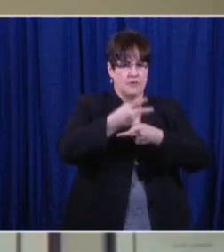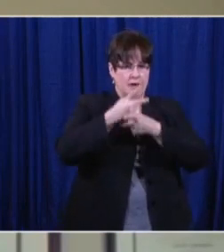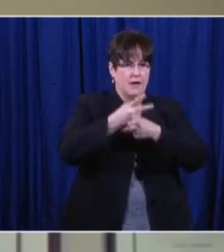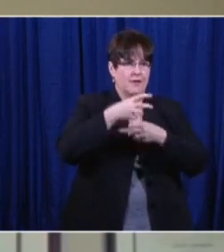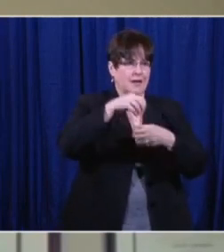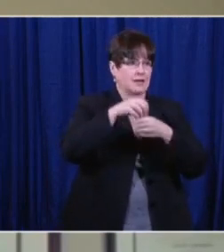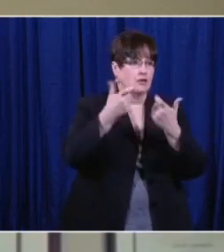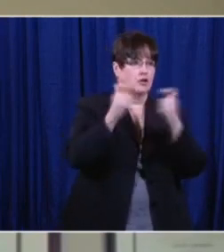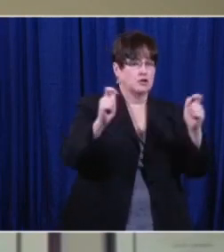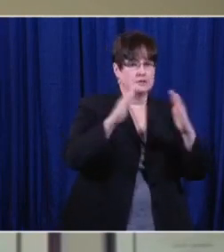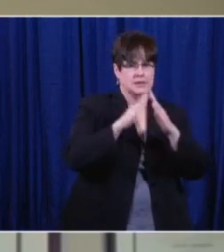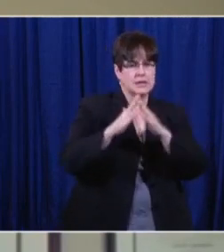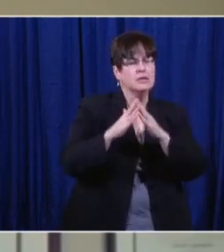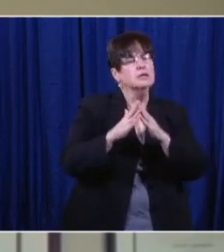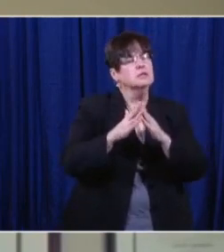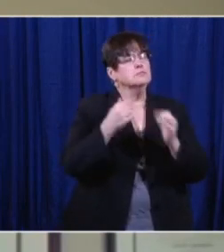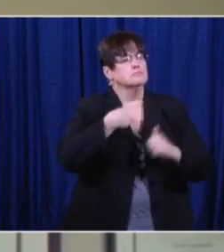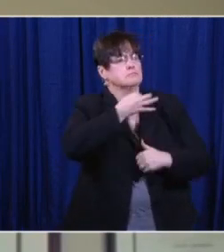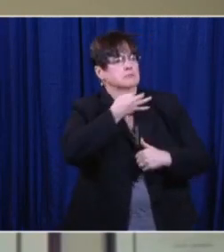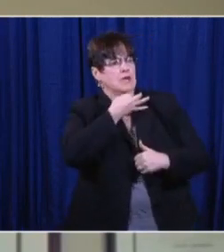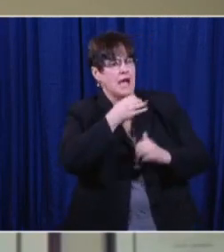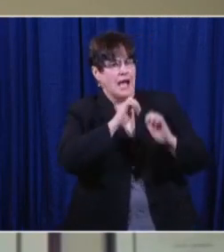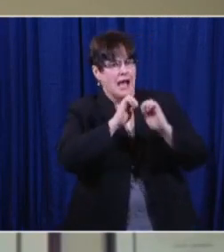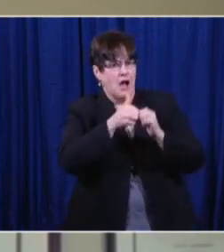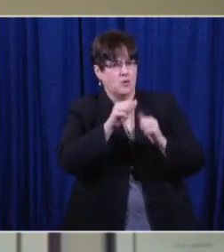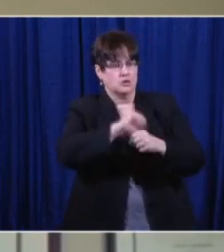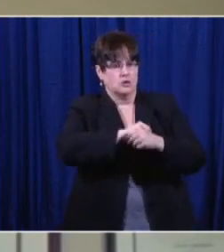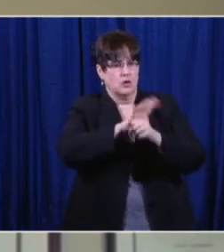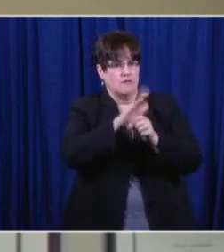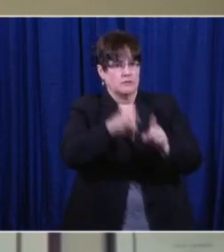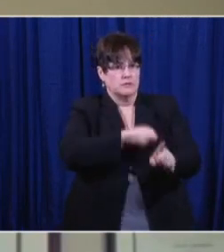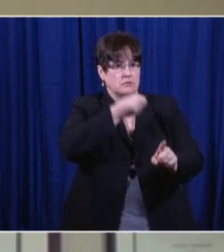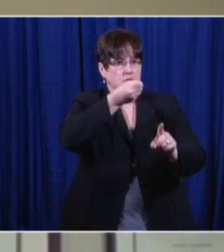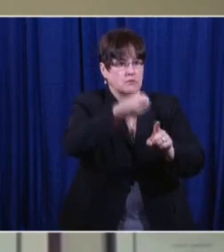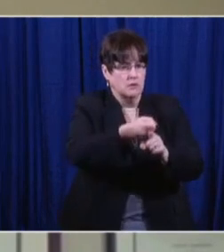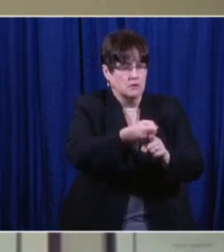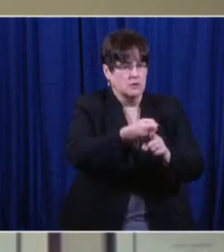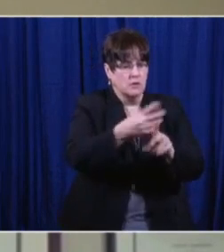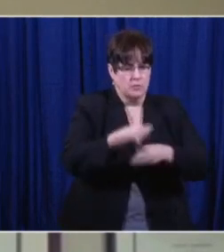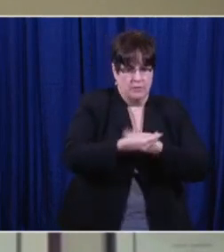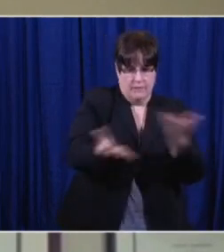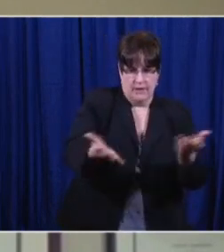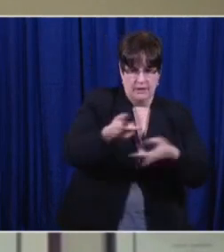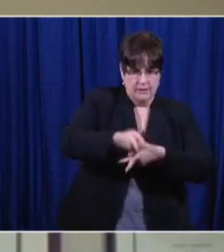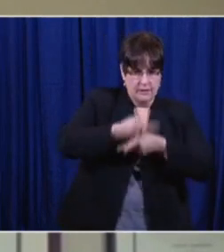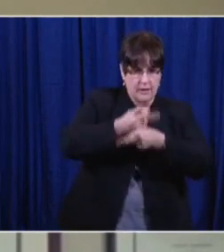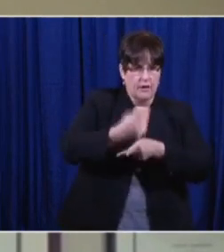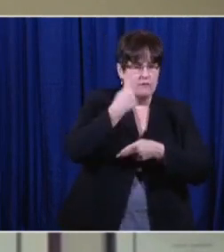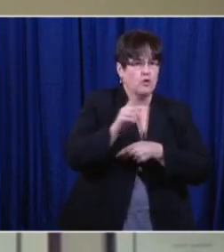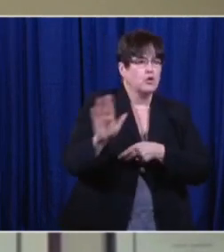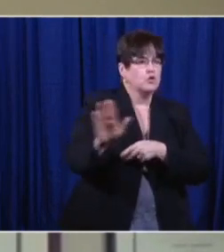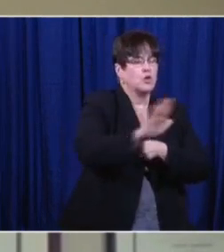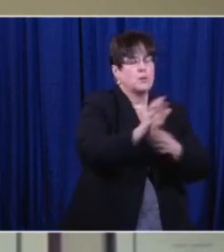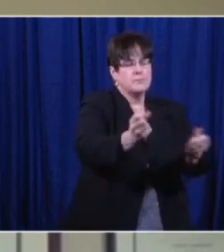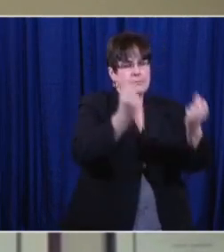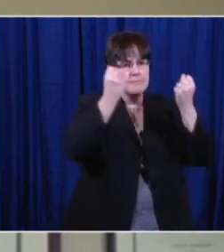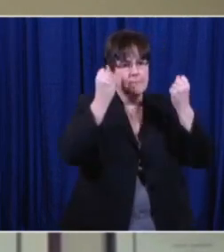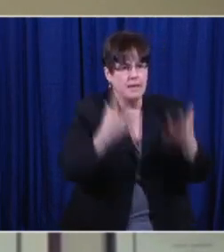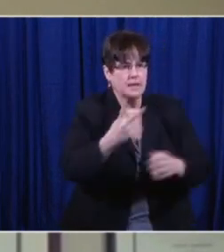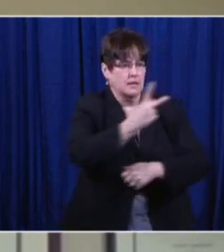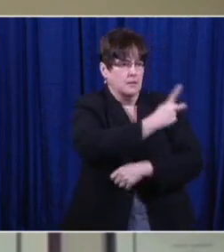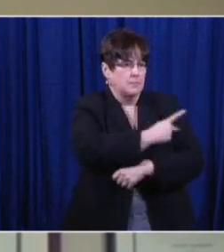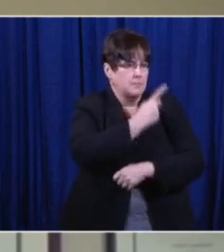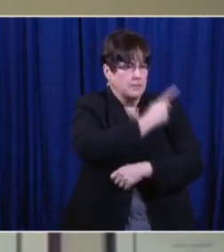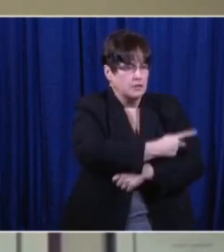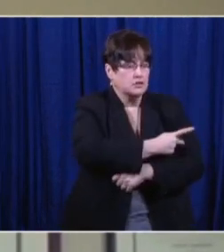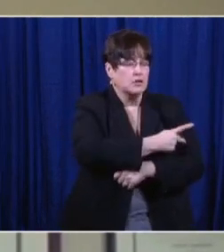how this is impacting your ability to provide care to the abundant patients that you have in your groups, as well as push the